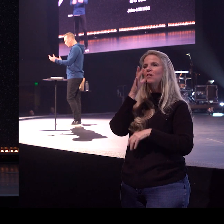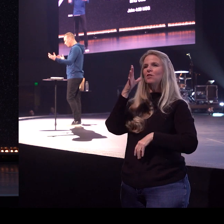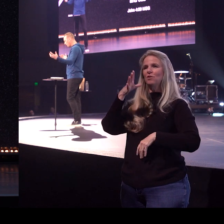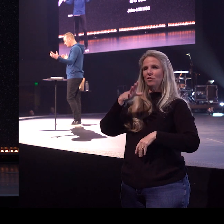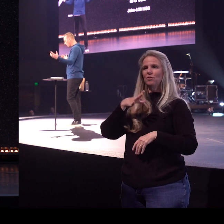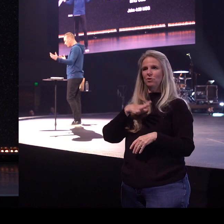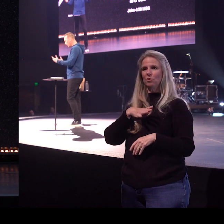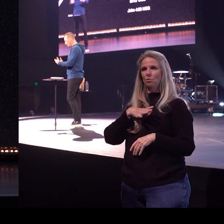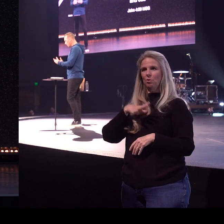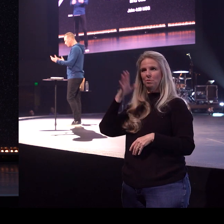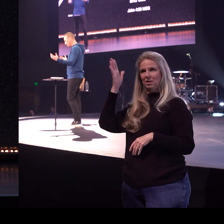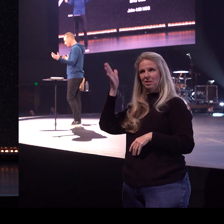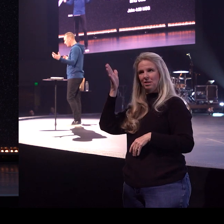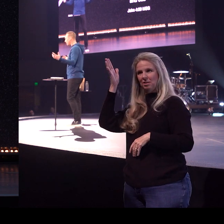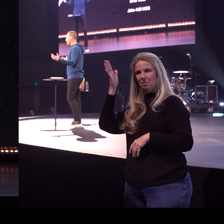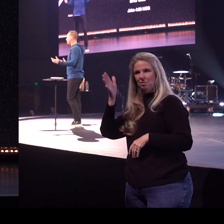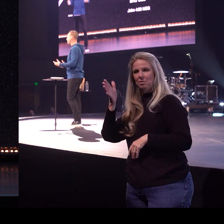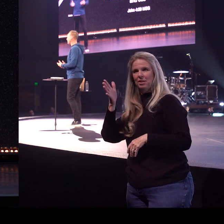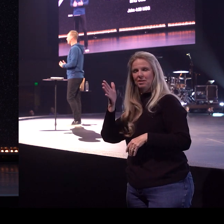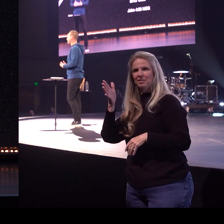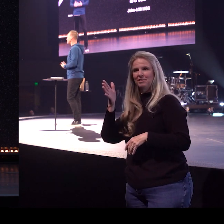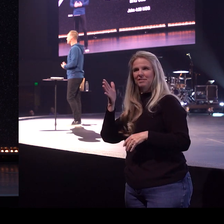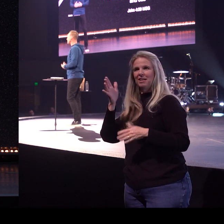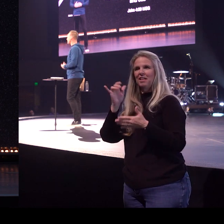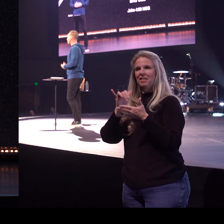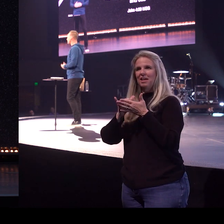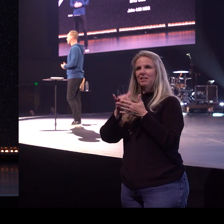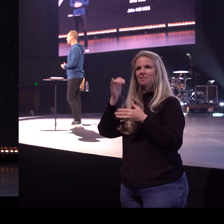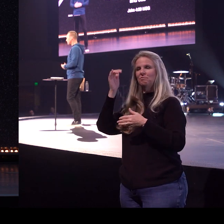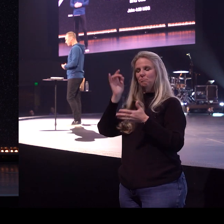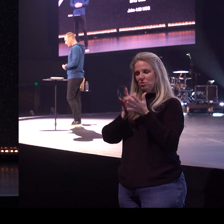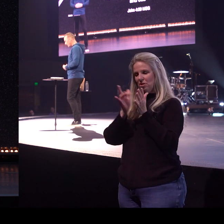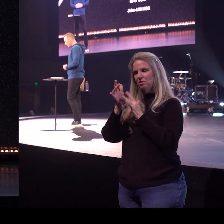knew all the things I did. He knows me inside and out.